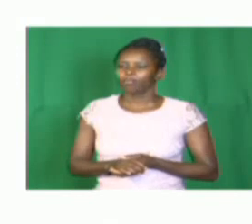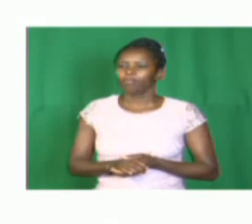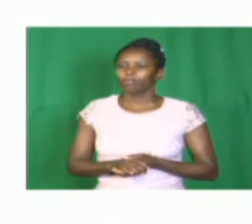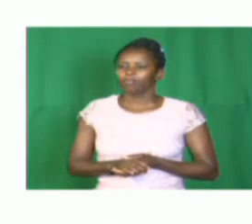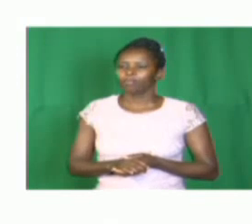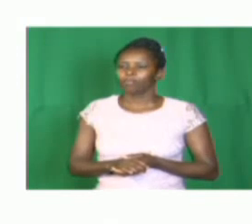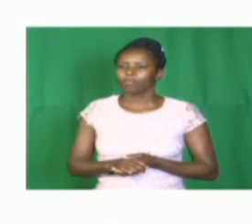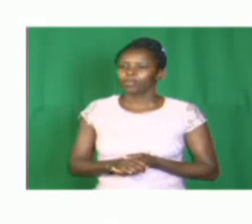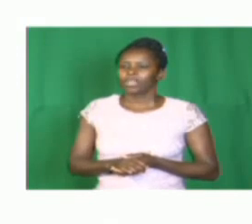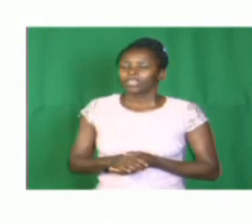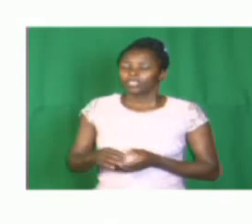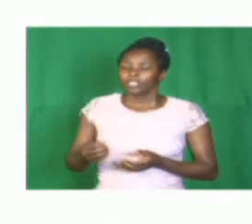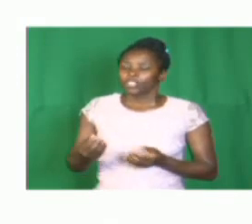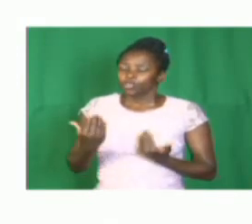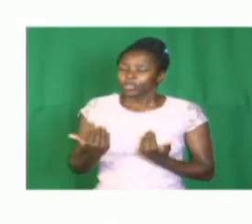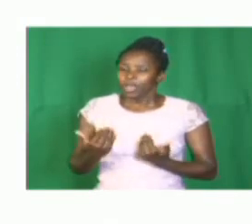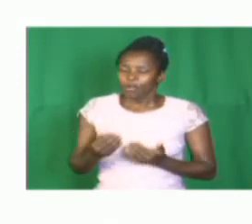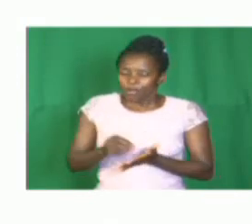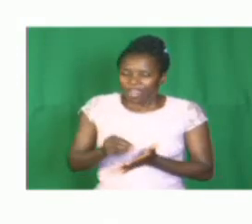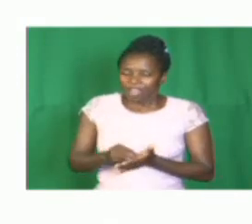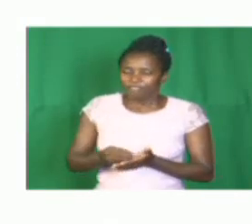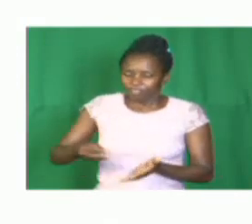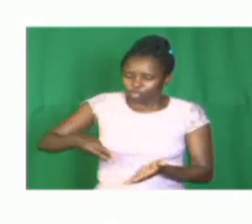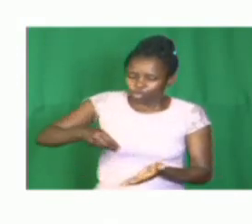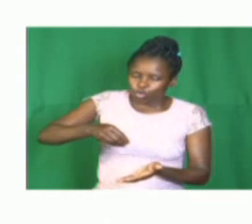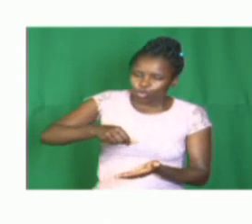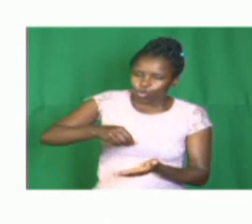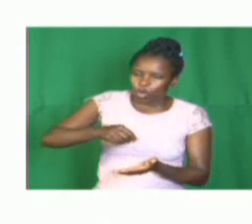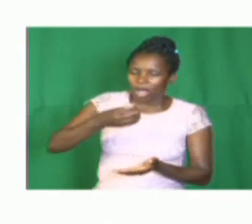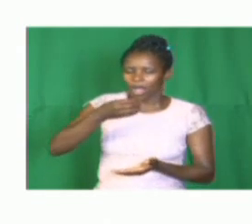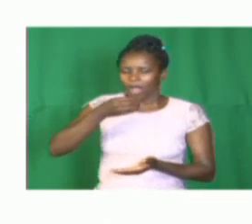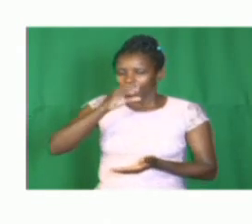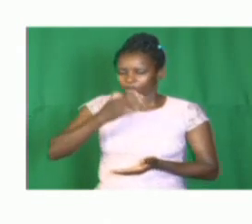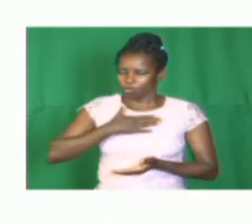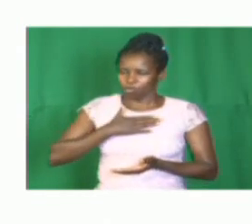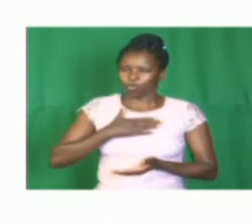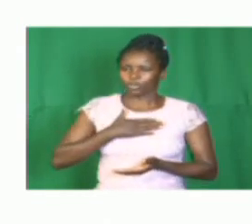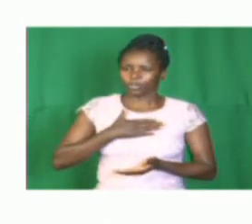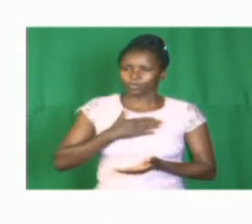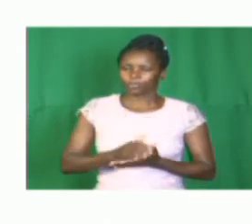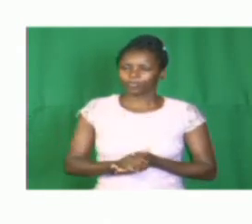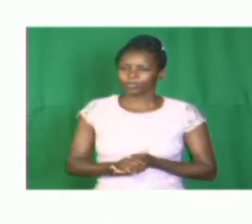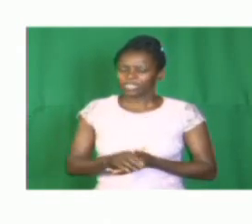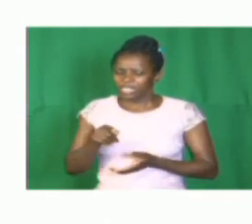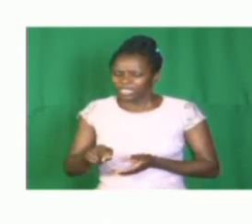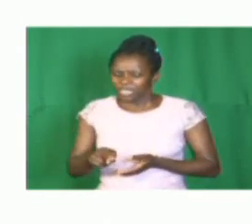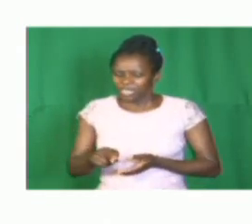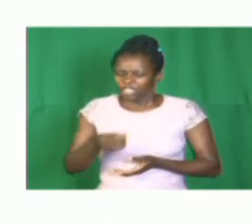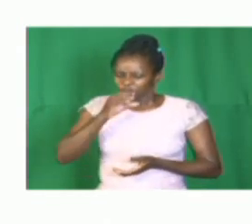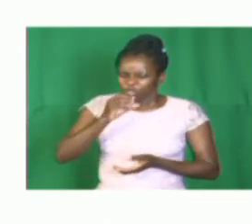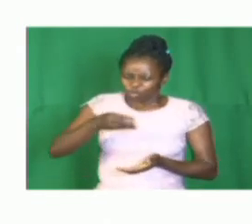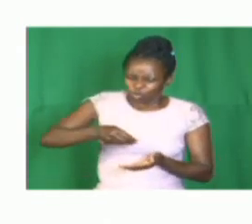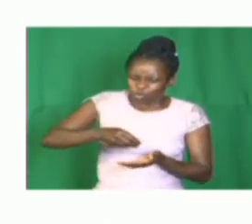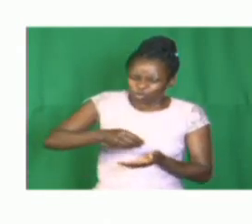we mentioned that we have a mixture of sugar and water. So this type of a mixture